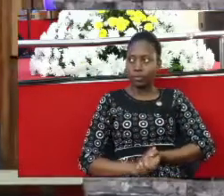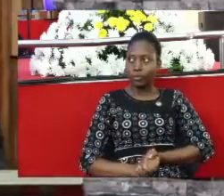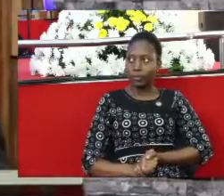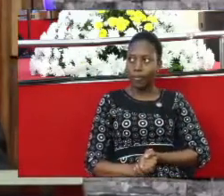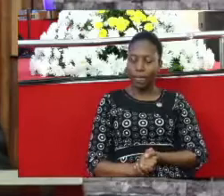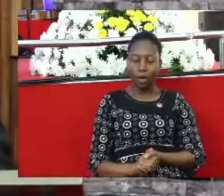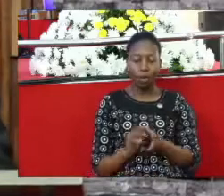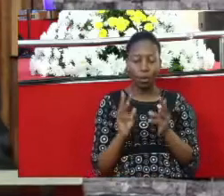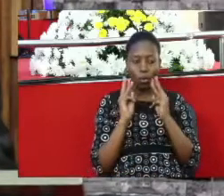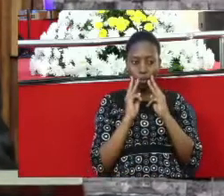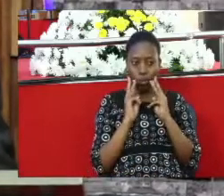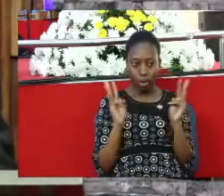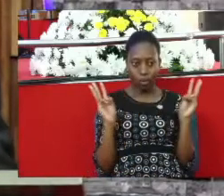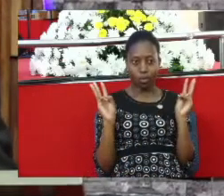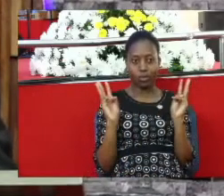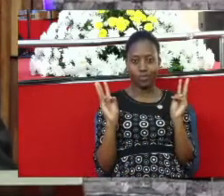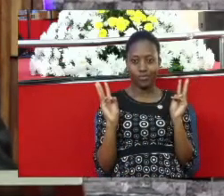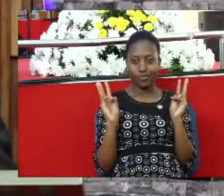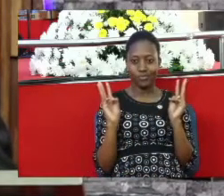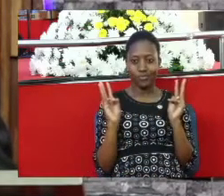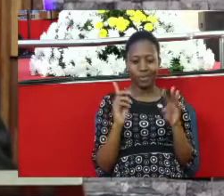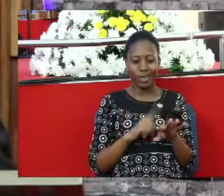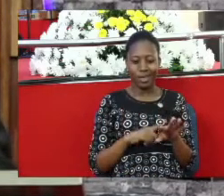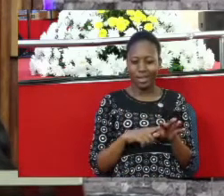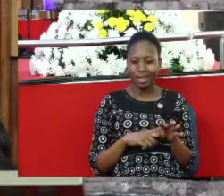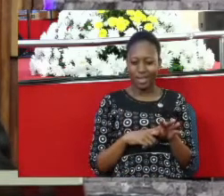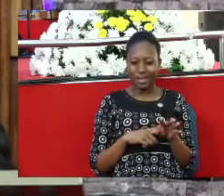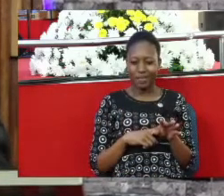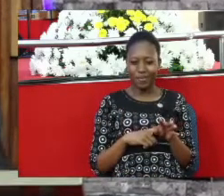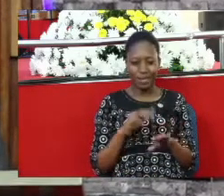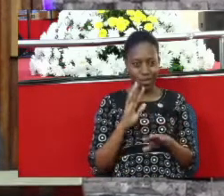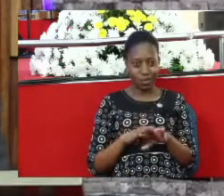Wow. Na hii time nayo ni nzuri sana.